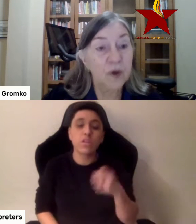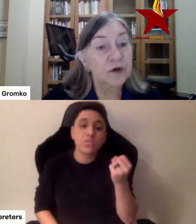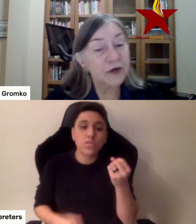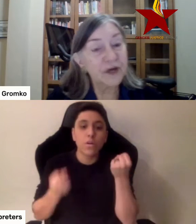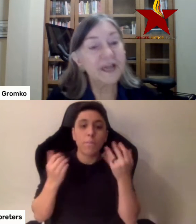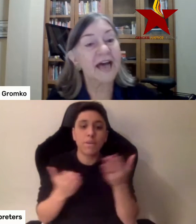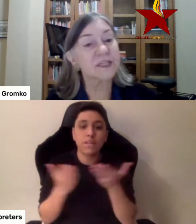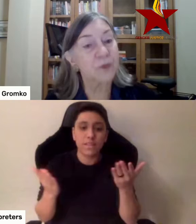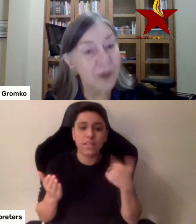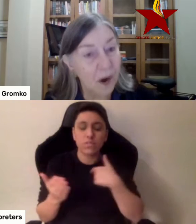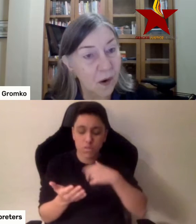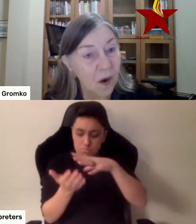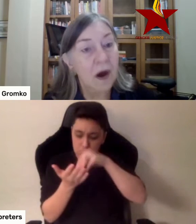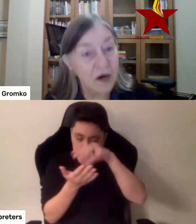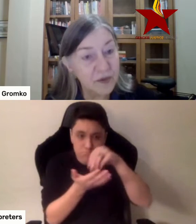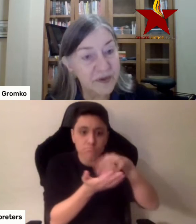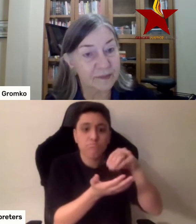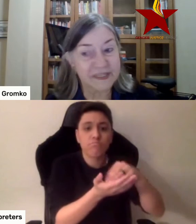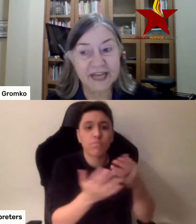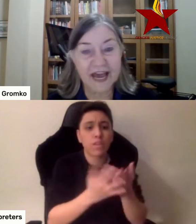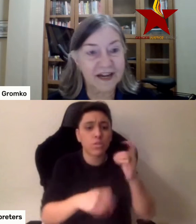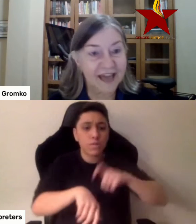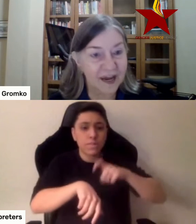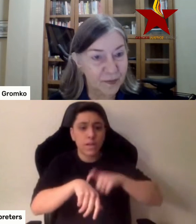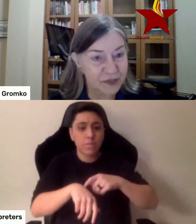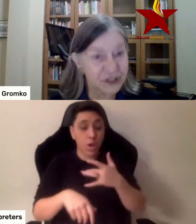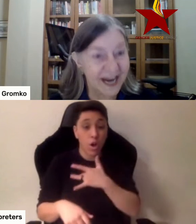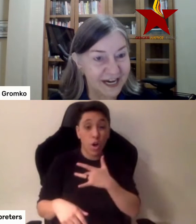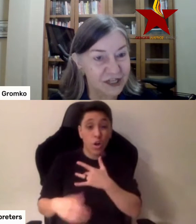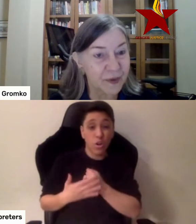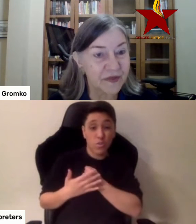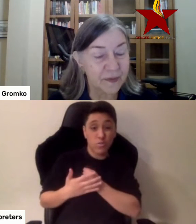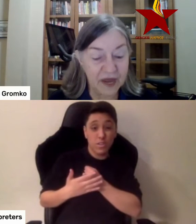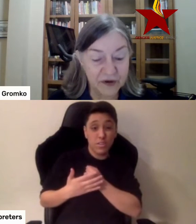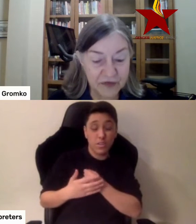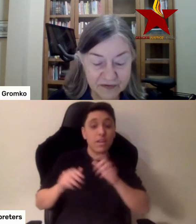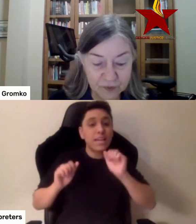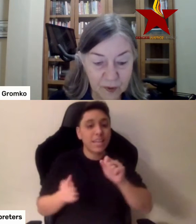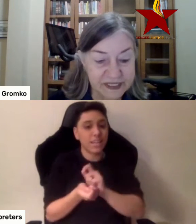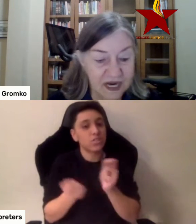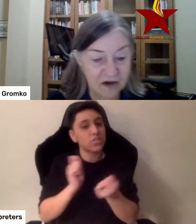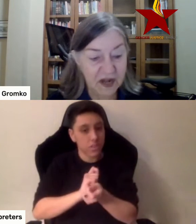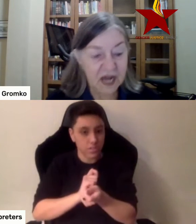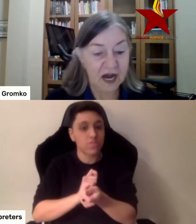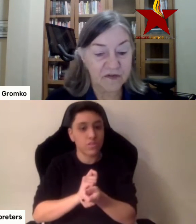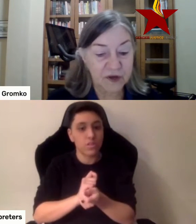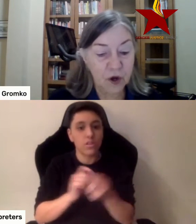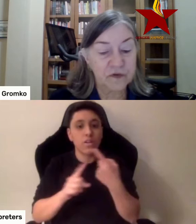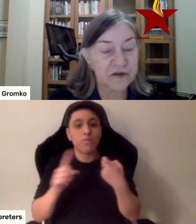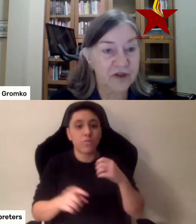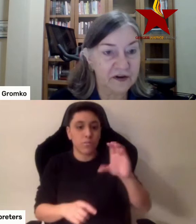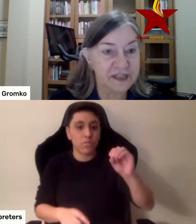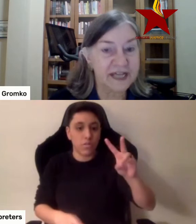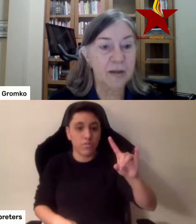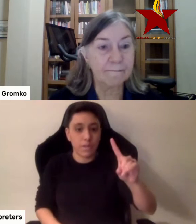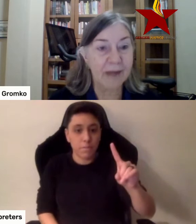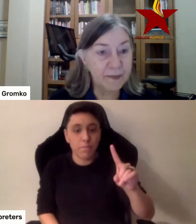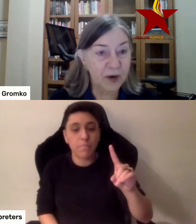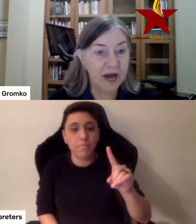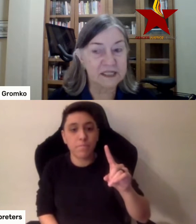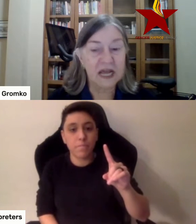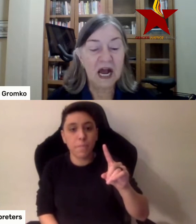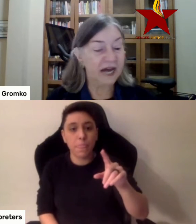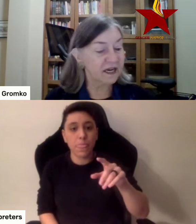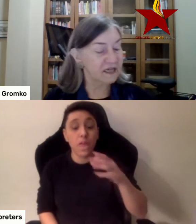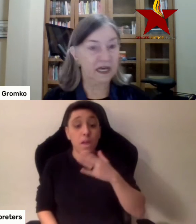that we're learning as we go. Heart rhythms can change with under the influence of the COVID virus. And in